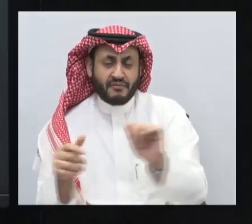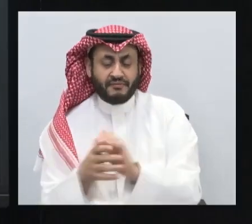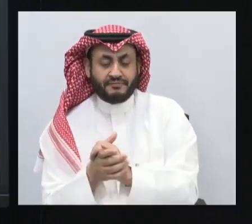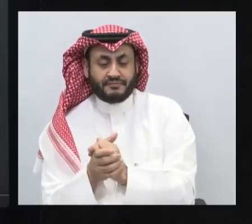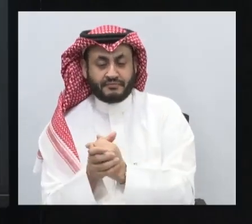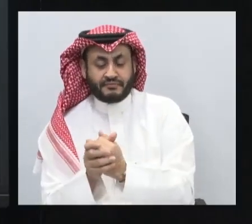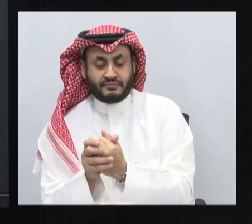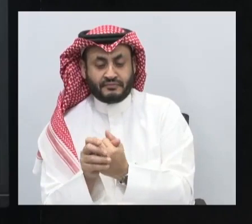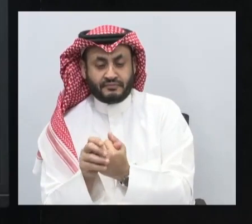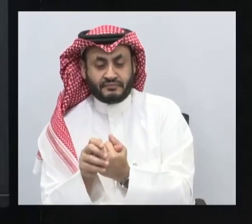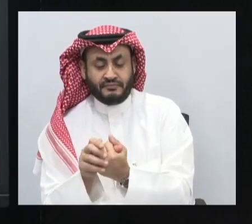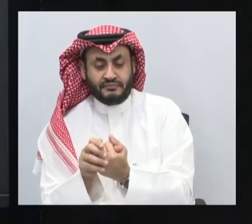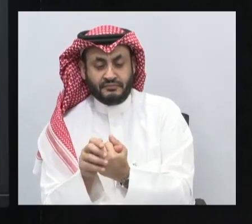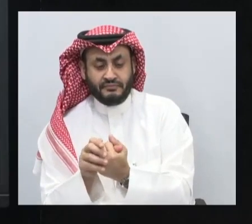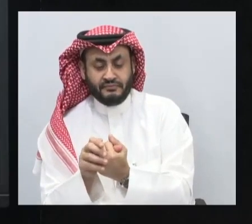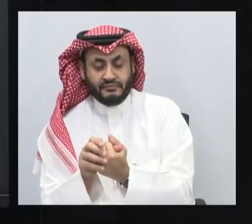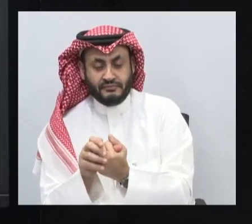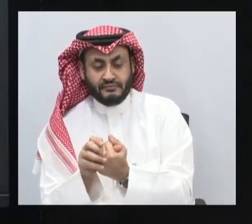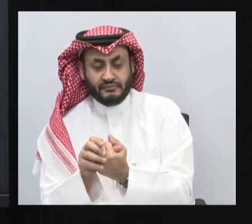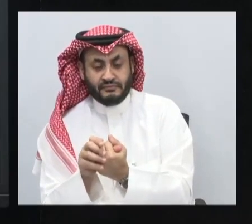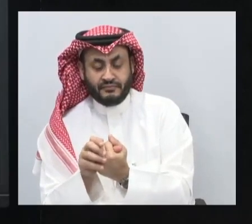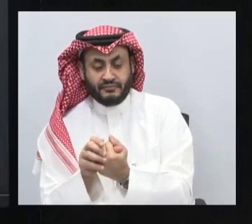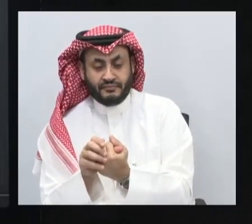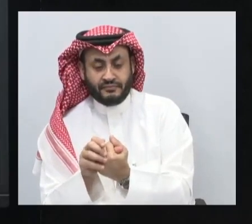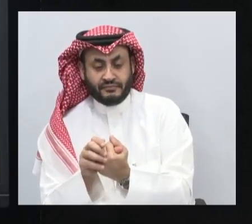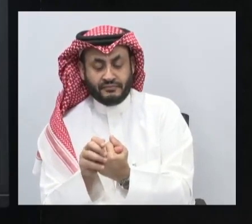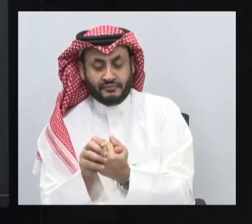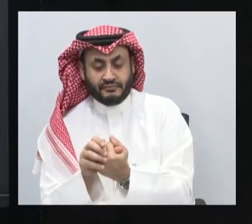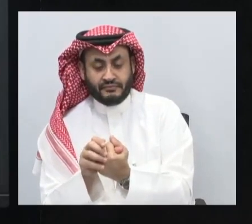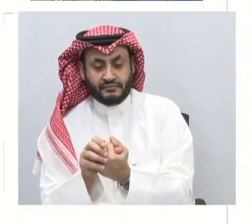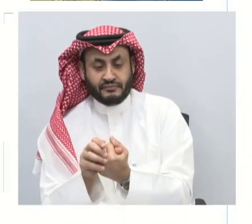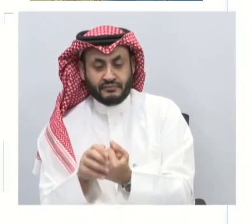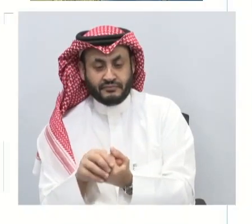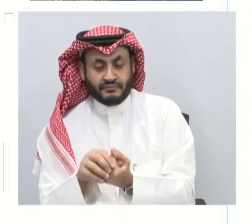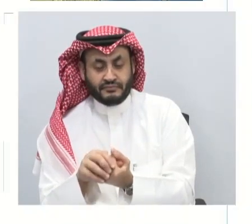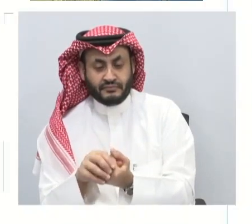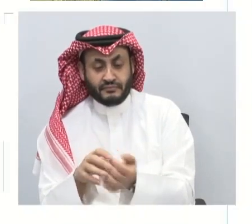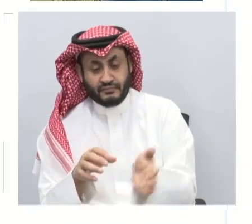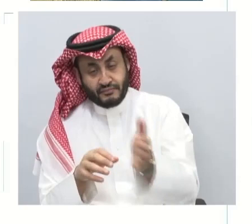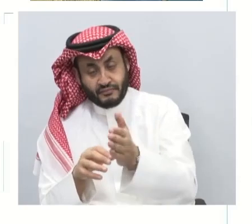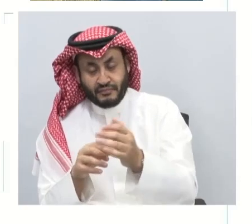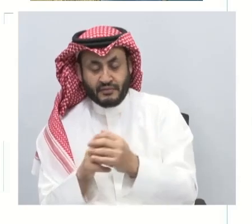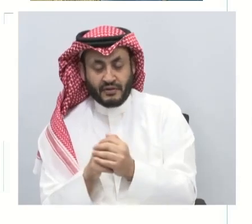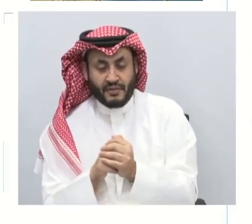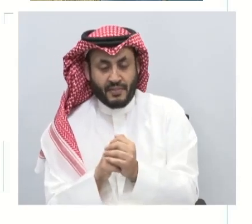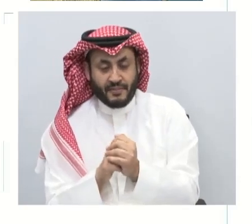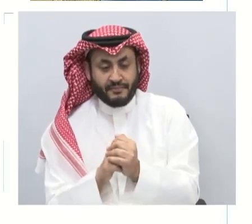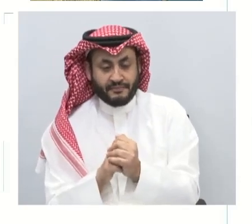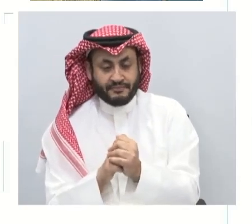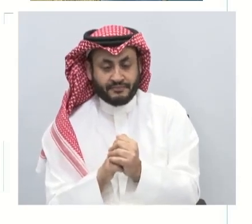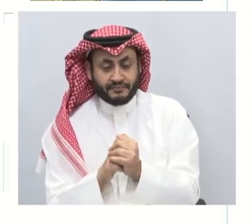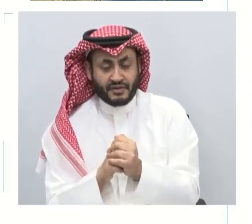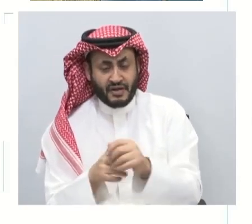broadcaster said the name that he's telling us about or not, okay? Also, there are